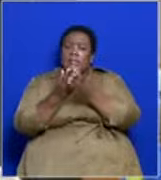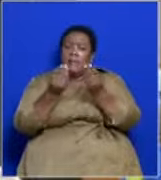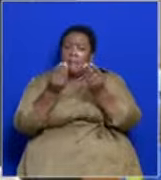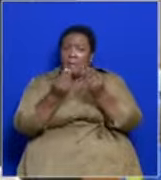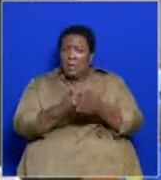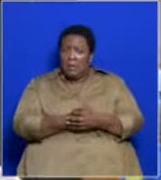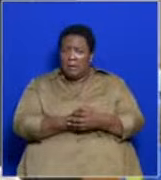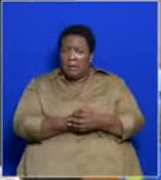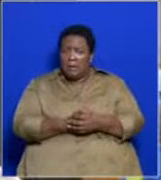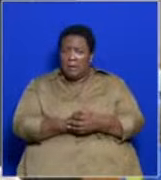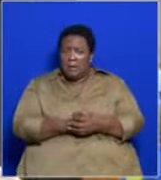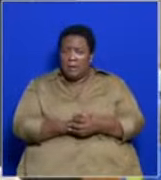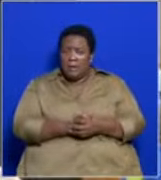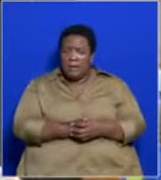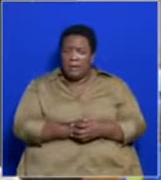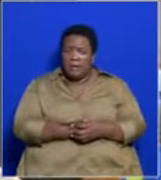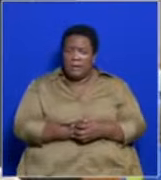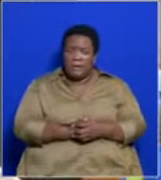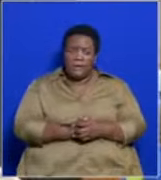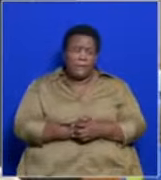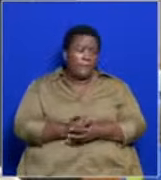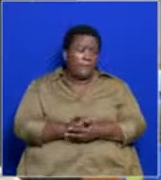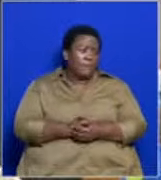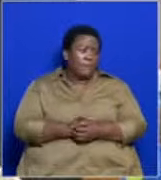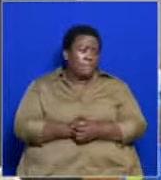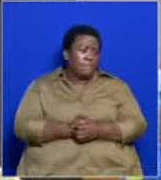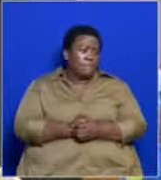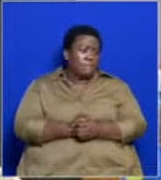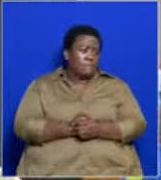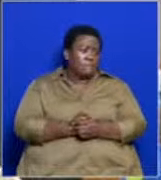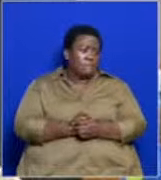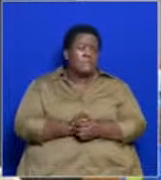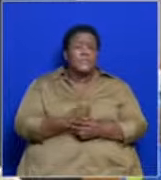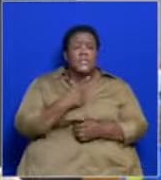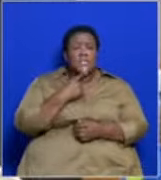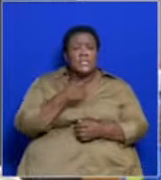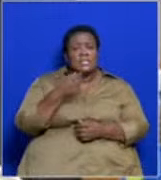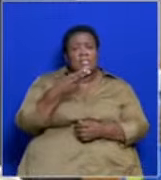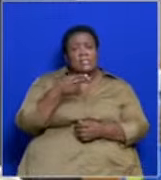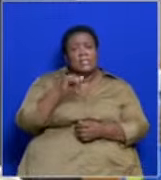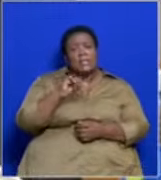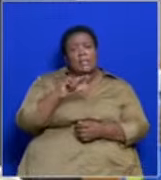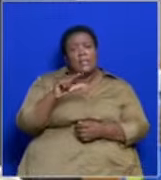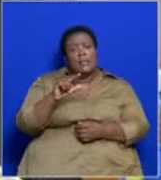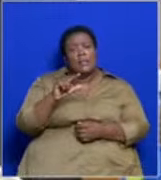2023. Yes, it says Hillbrow, 797, I think,